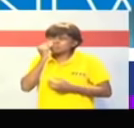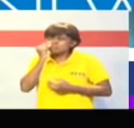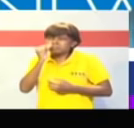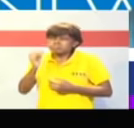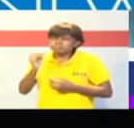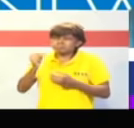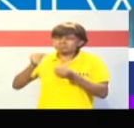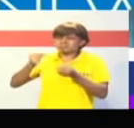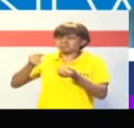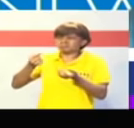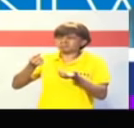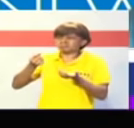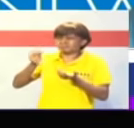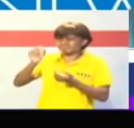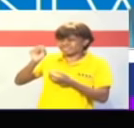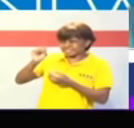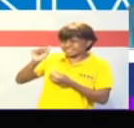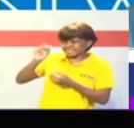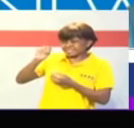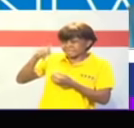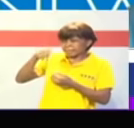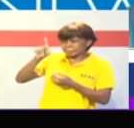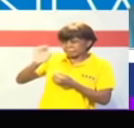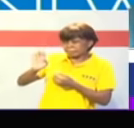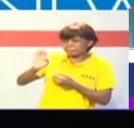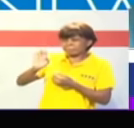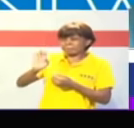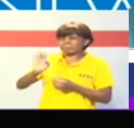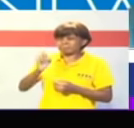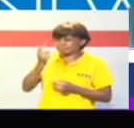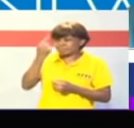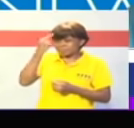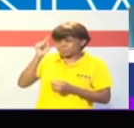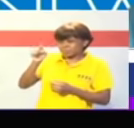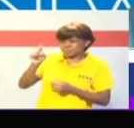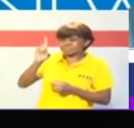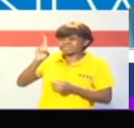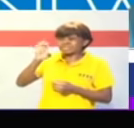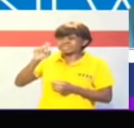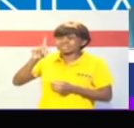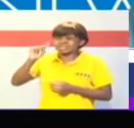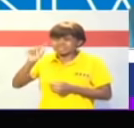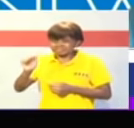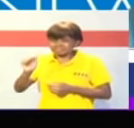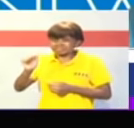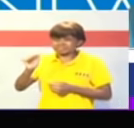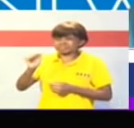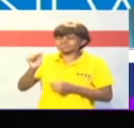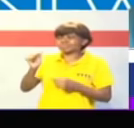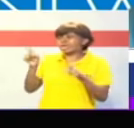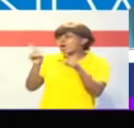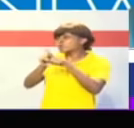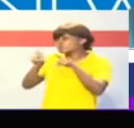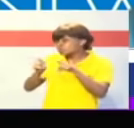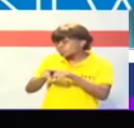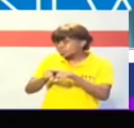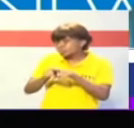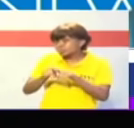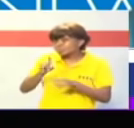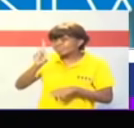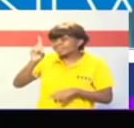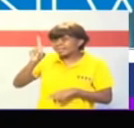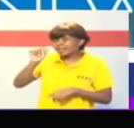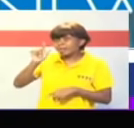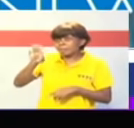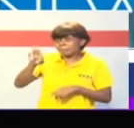your lab are proven to be Delta, and also are there cases of other variants that the lab